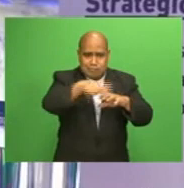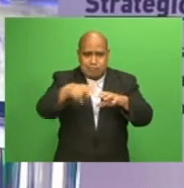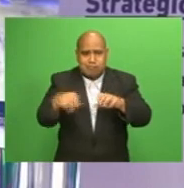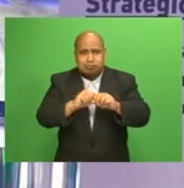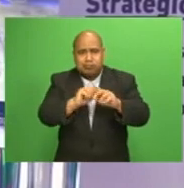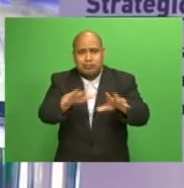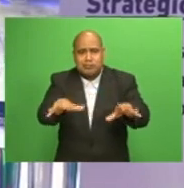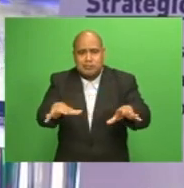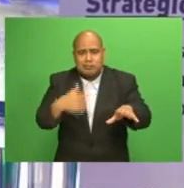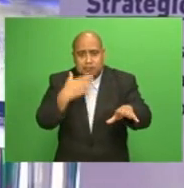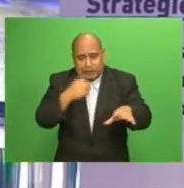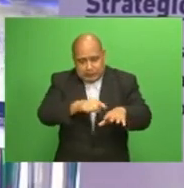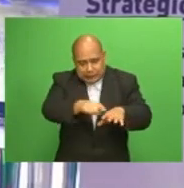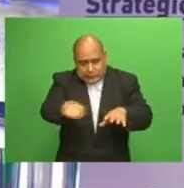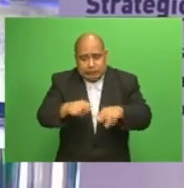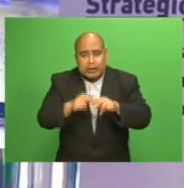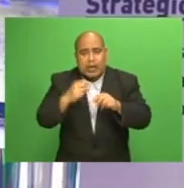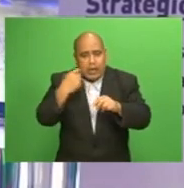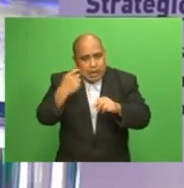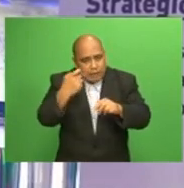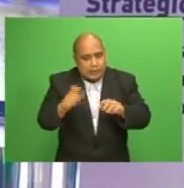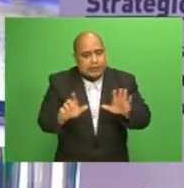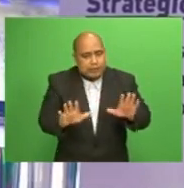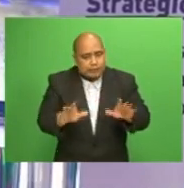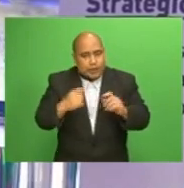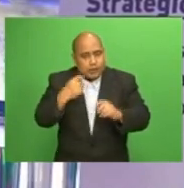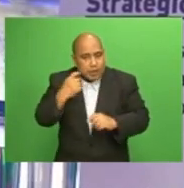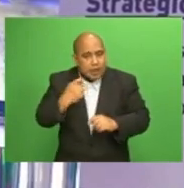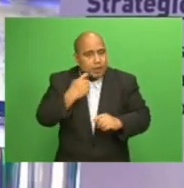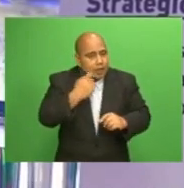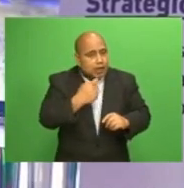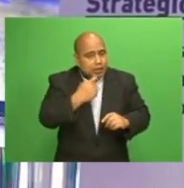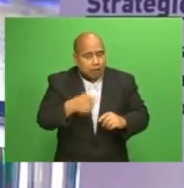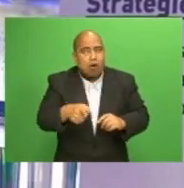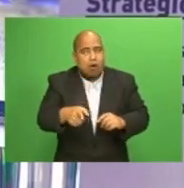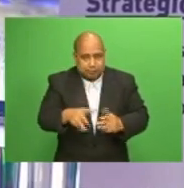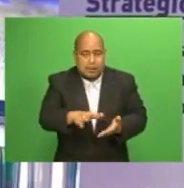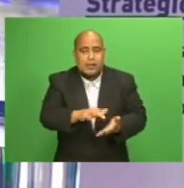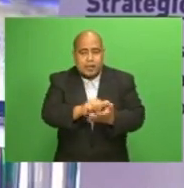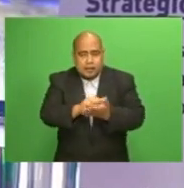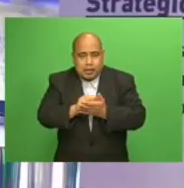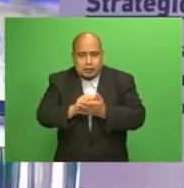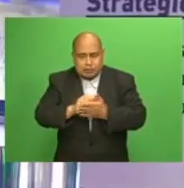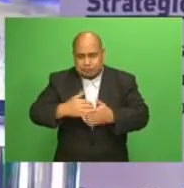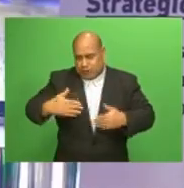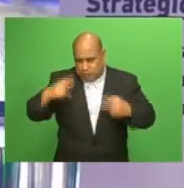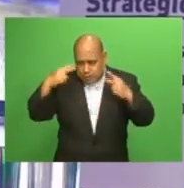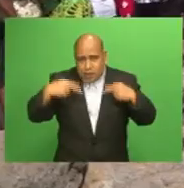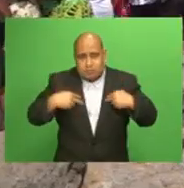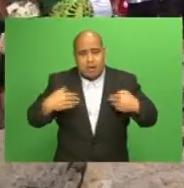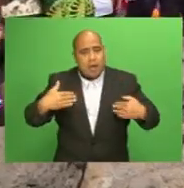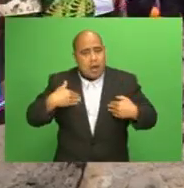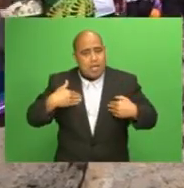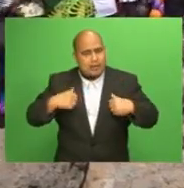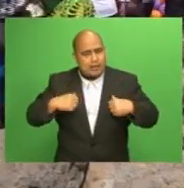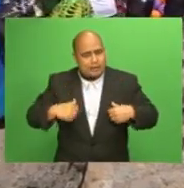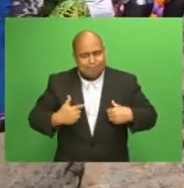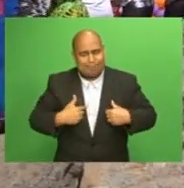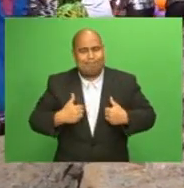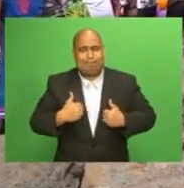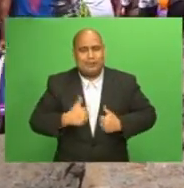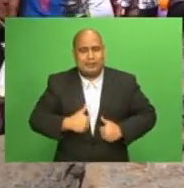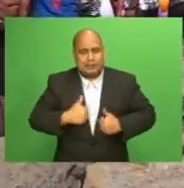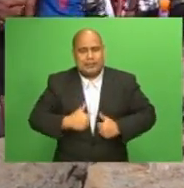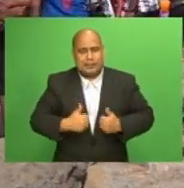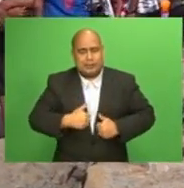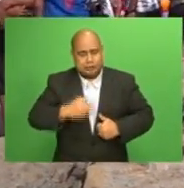vigilant and keep the healthy habits that have been the heart of Fiji's success. Meanwhile,